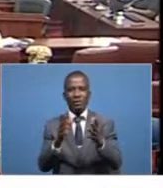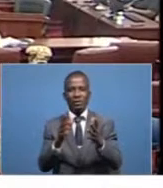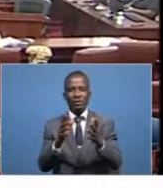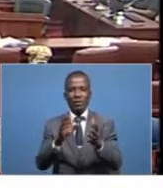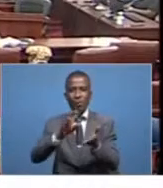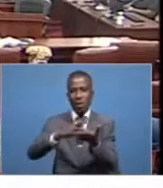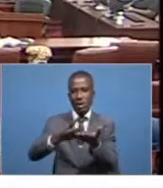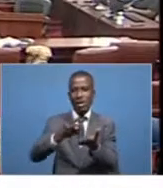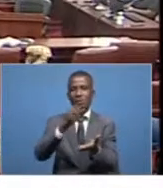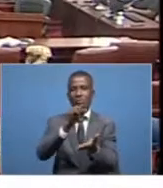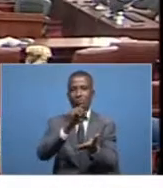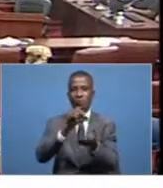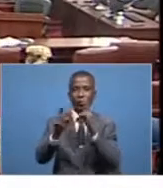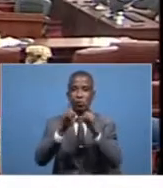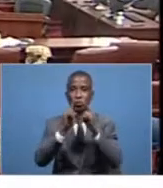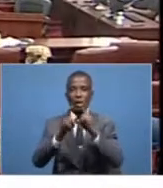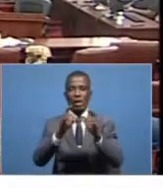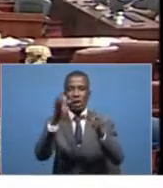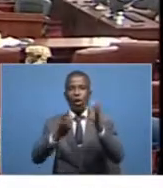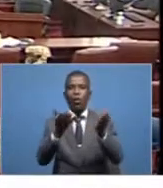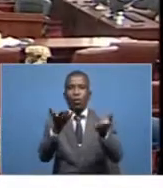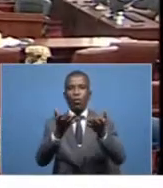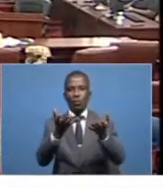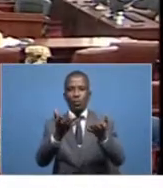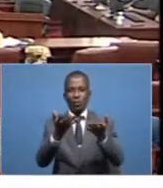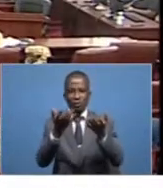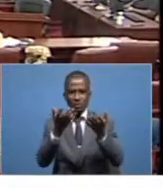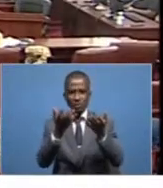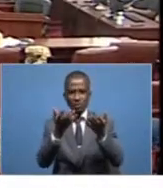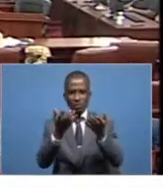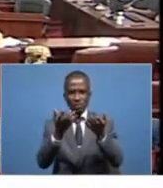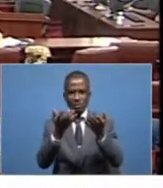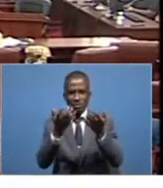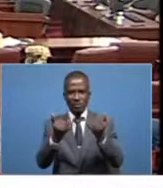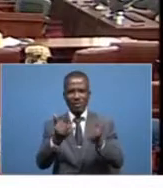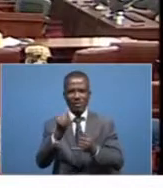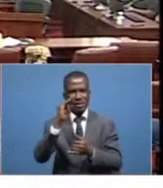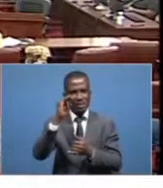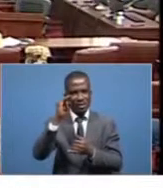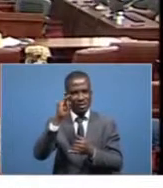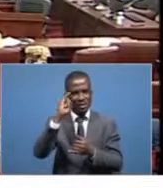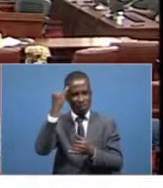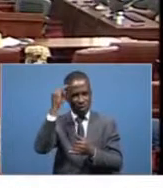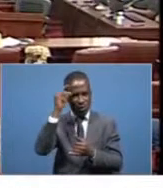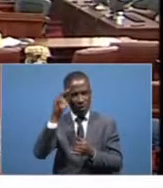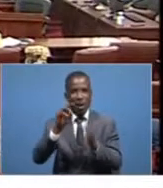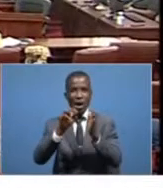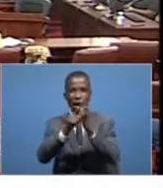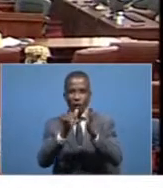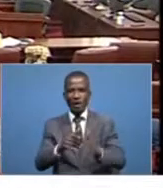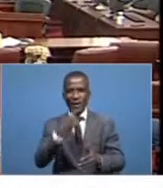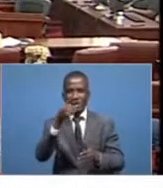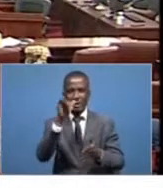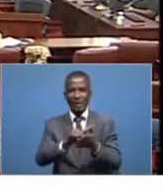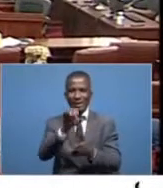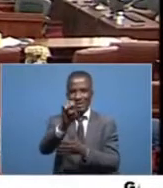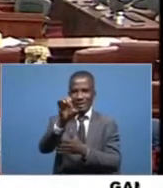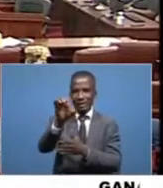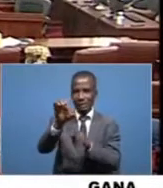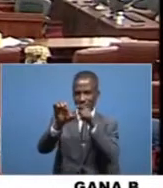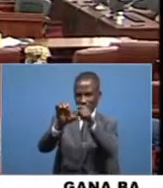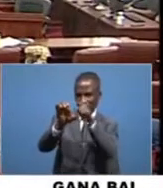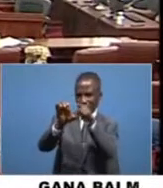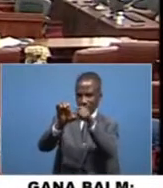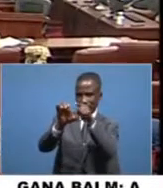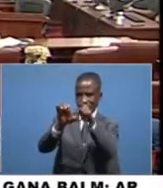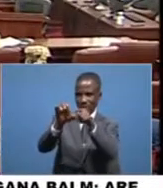witness statements as ordered by the court. Counsel for the petitioner argued further that the first respondent in particular, besides filing an